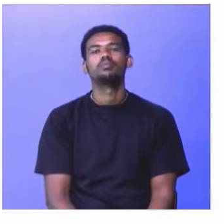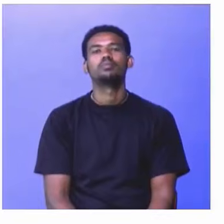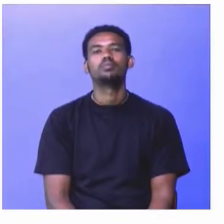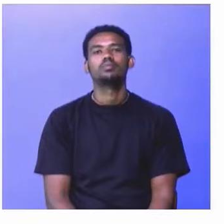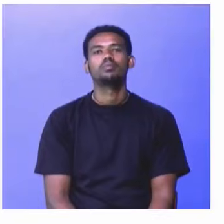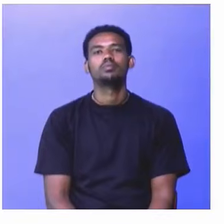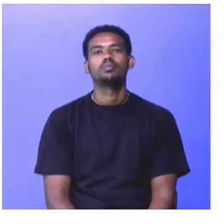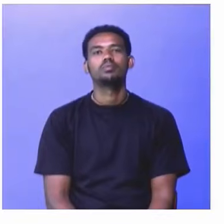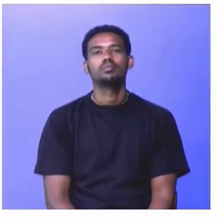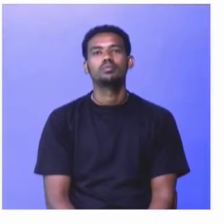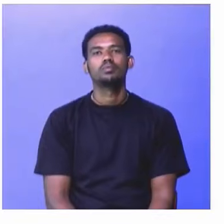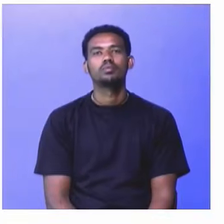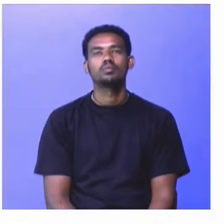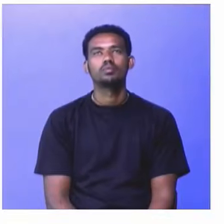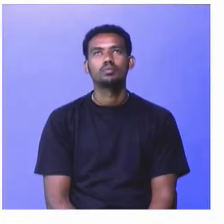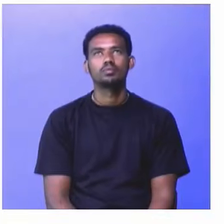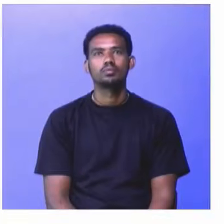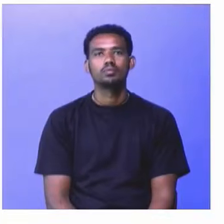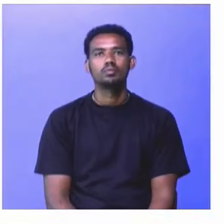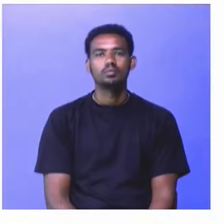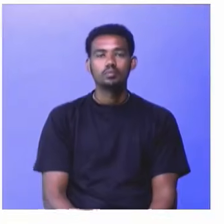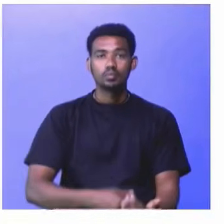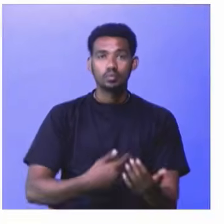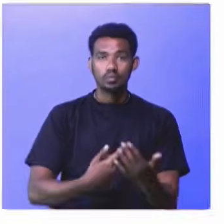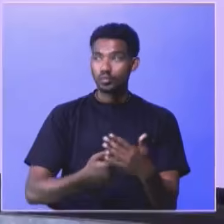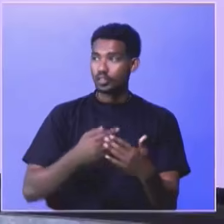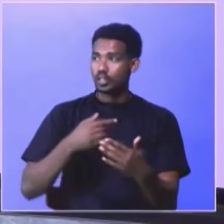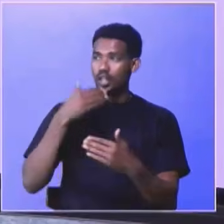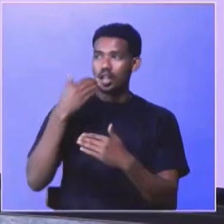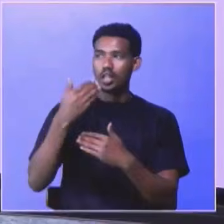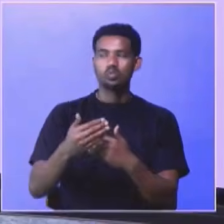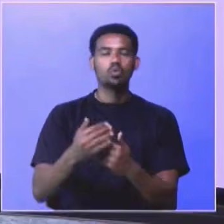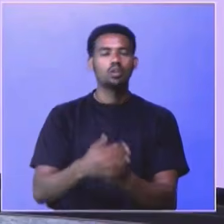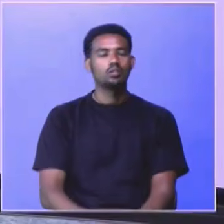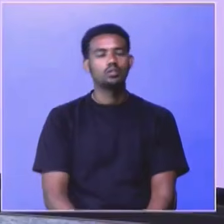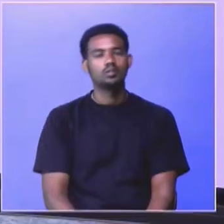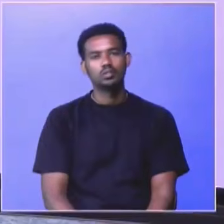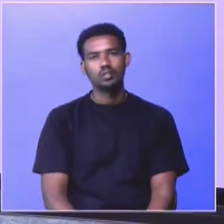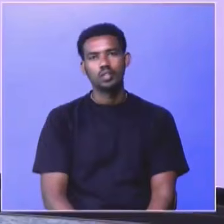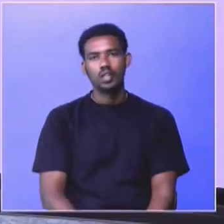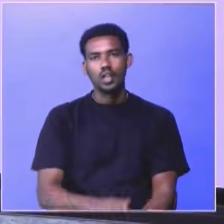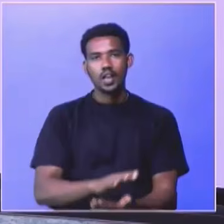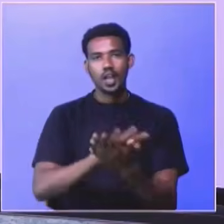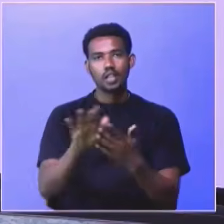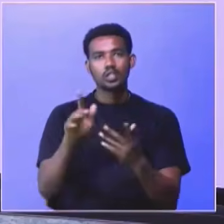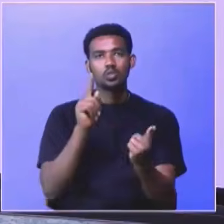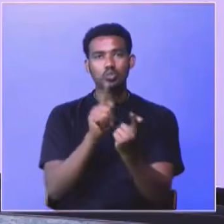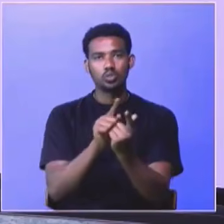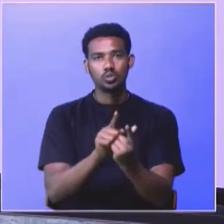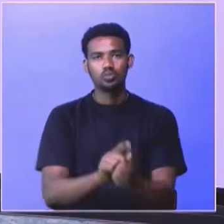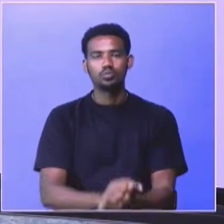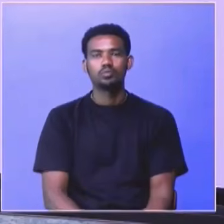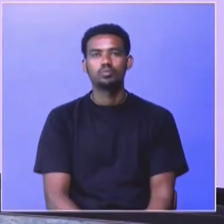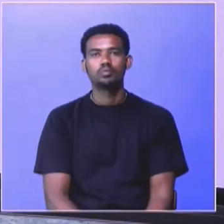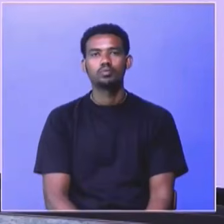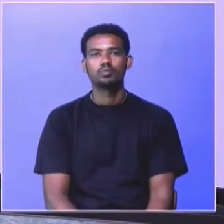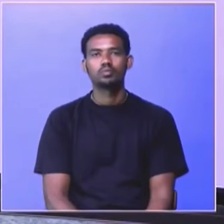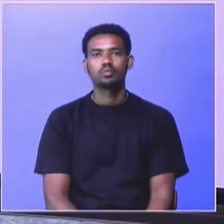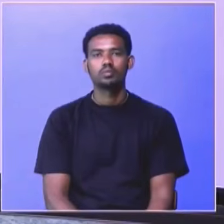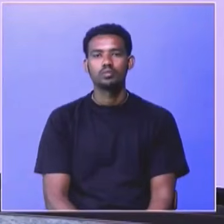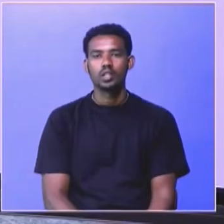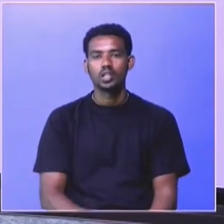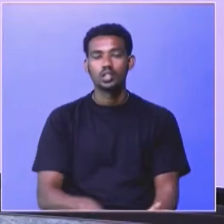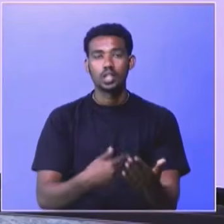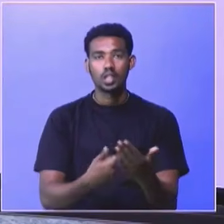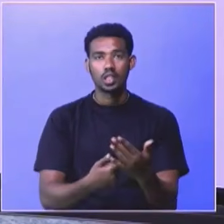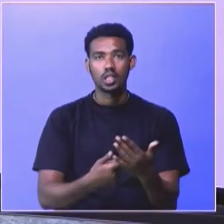Good afternoon. Here is the next one, the second one. Nice to meet you. So this one is the first. So this is the